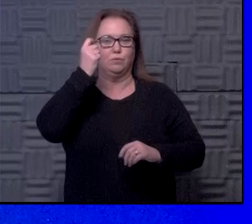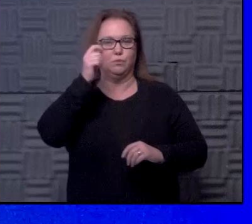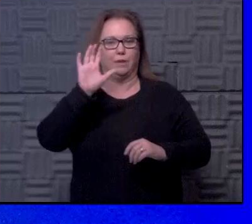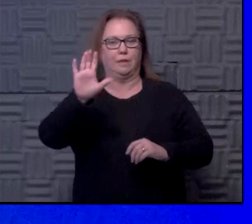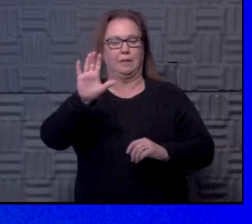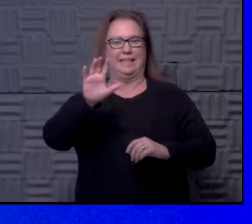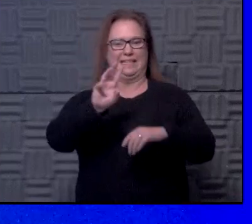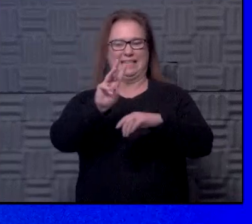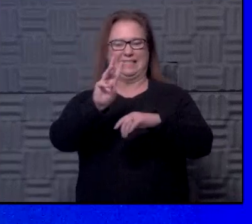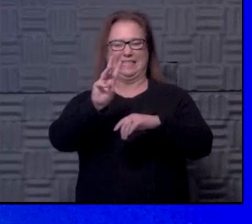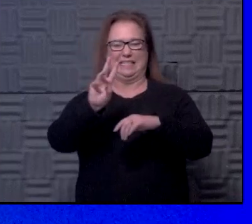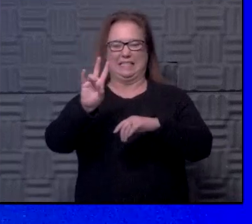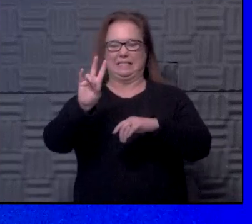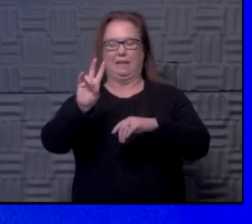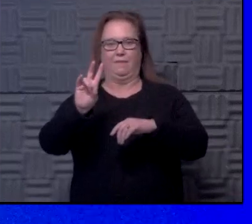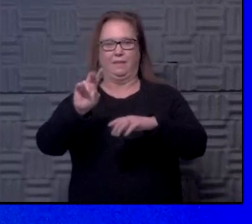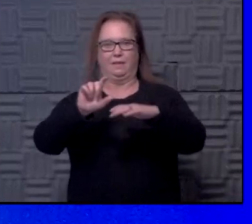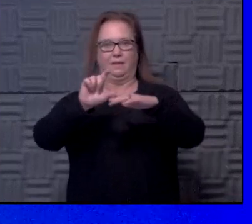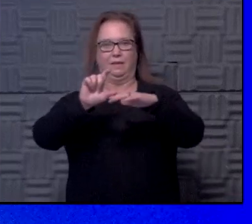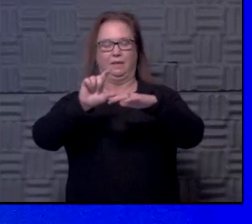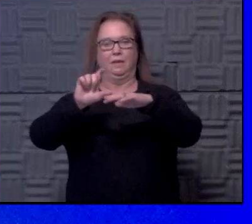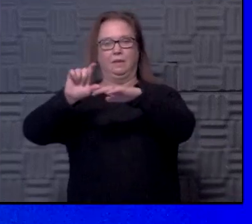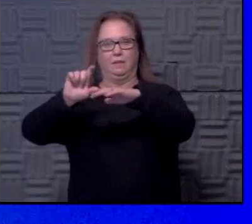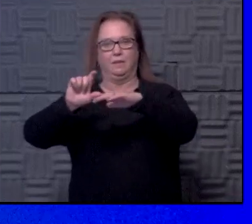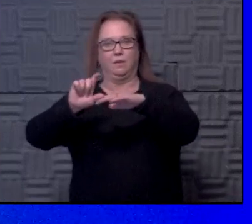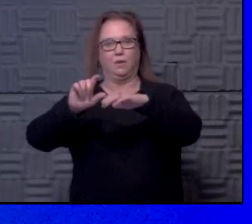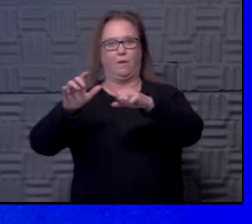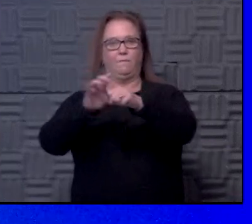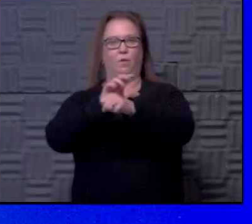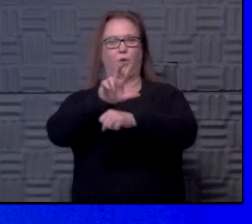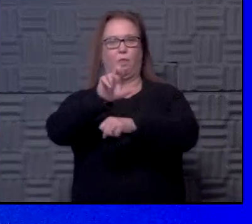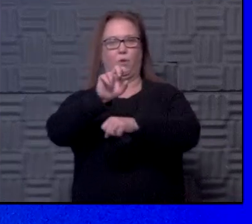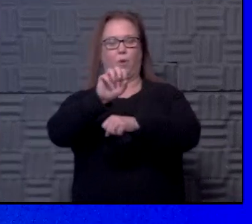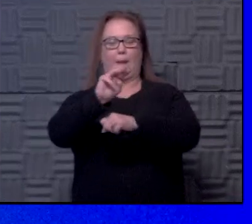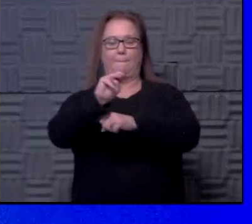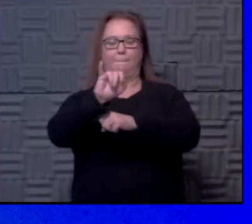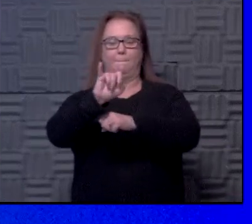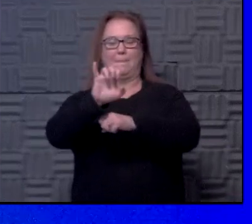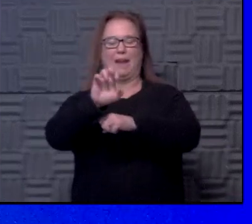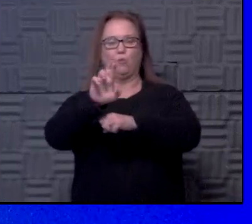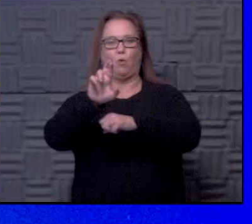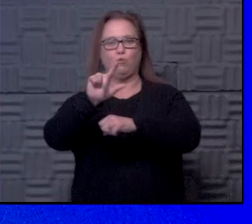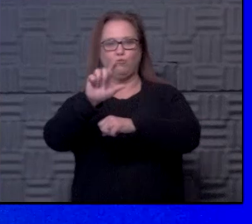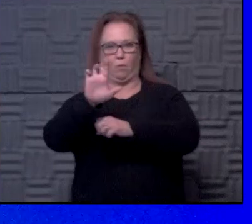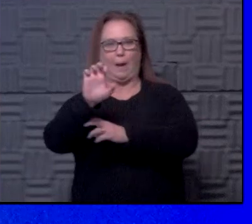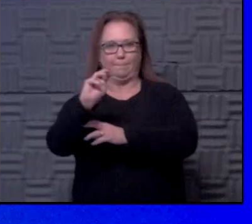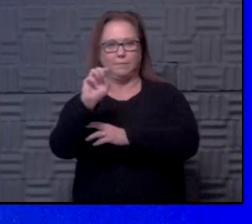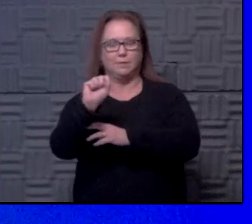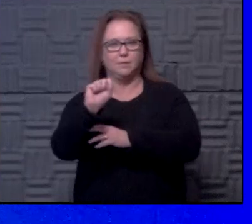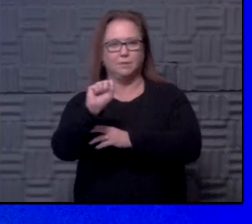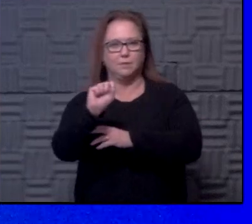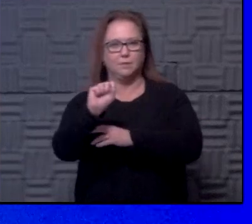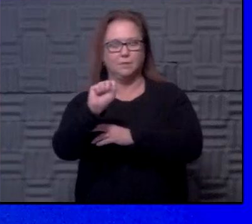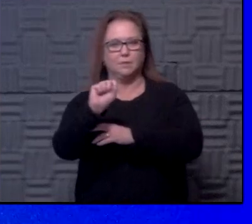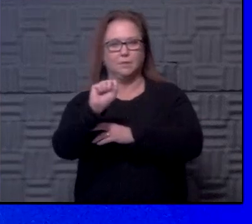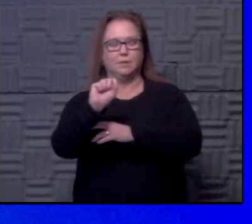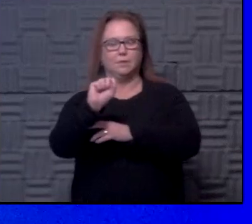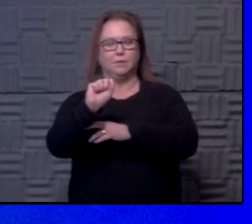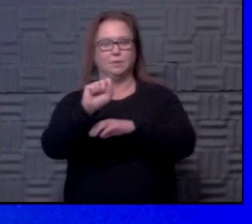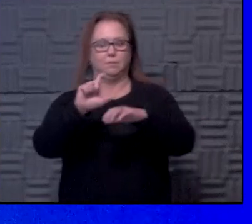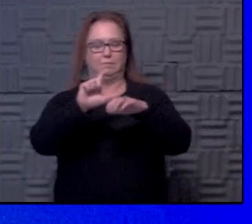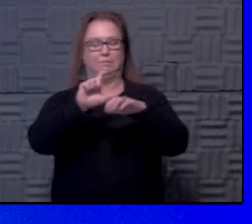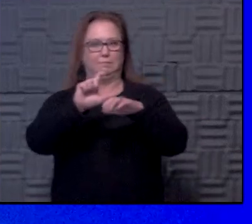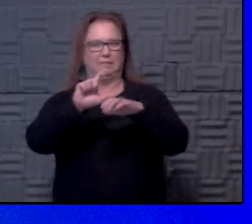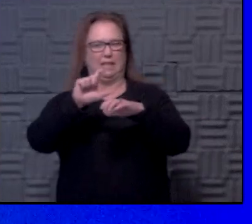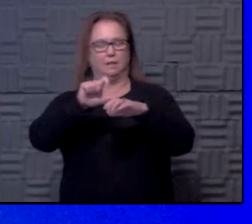those 6th or 7th dose, you are getting that full 30 micrograms of the vaccine component, because